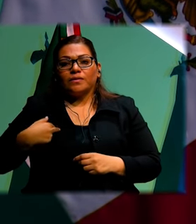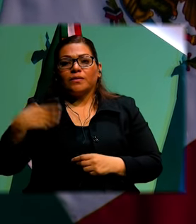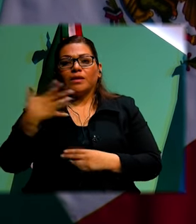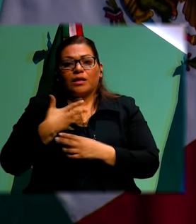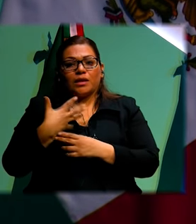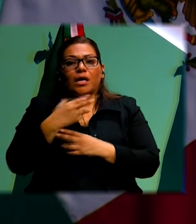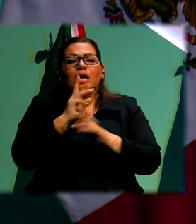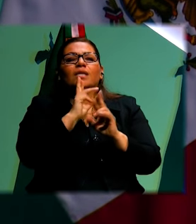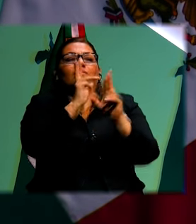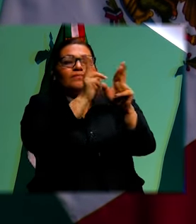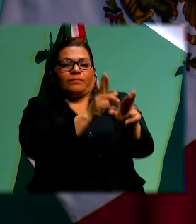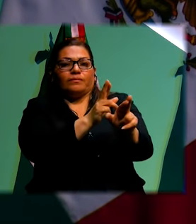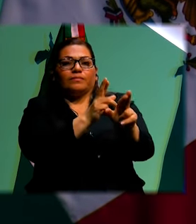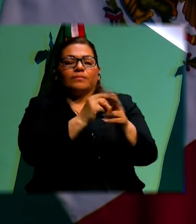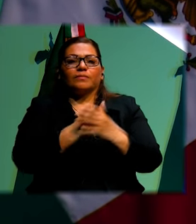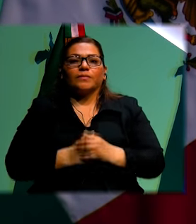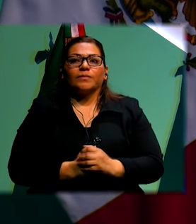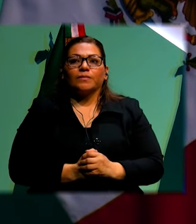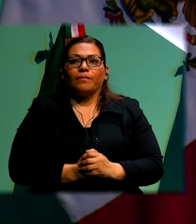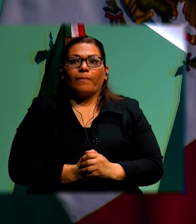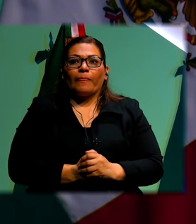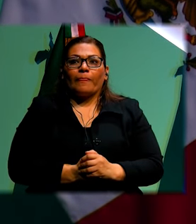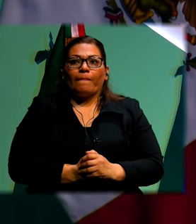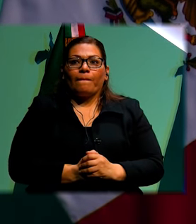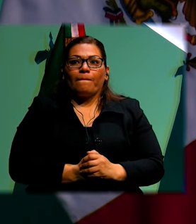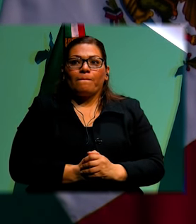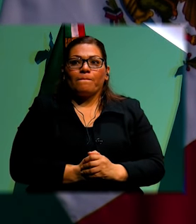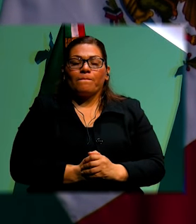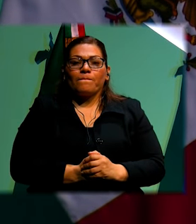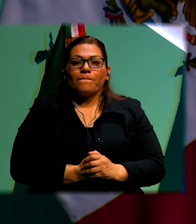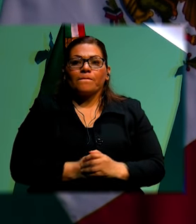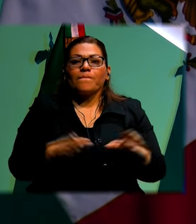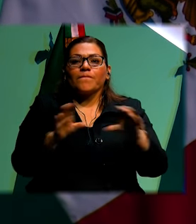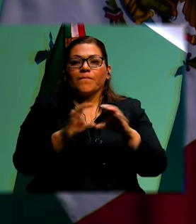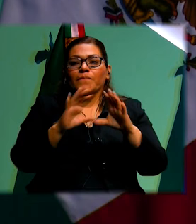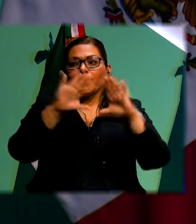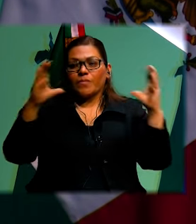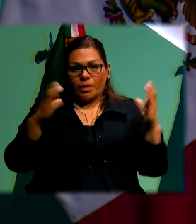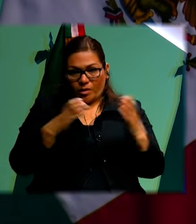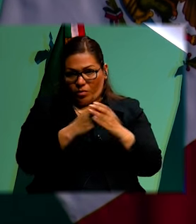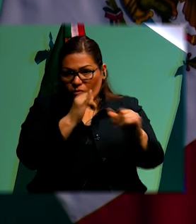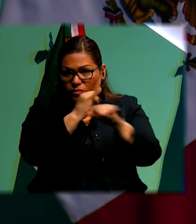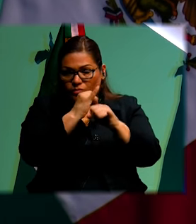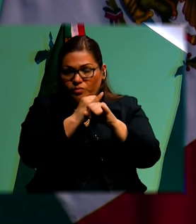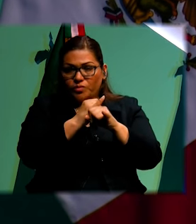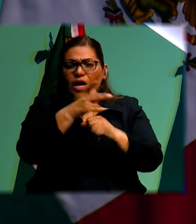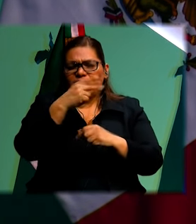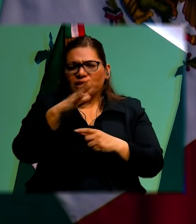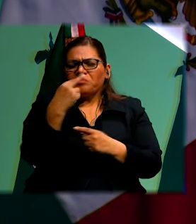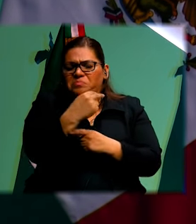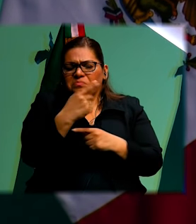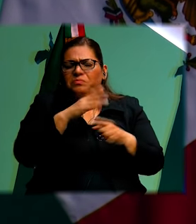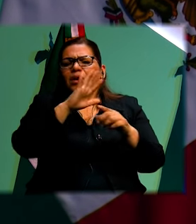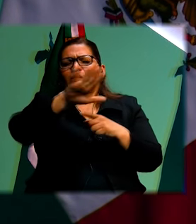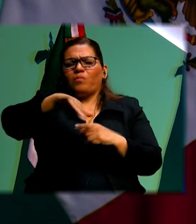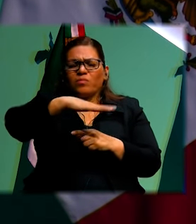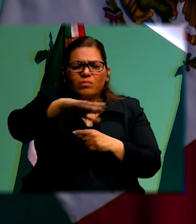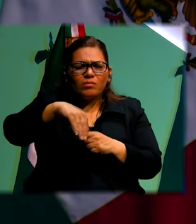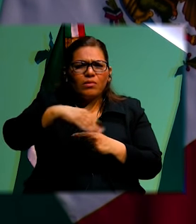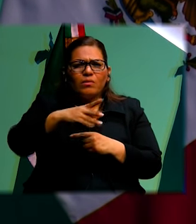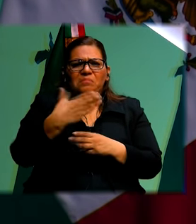It is time for us as the Internet community to put some productive, concrete